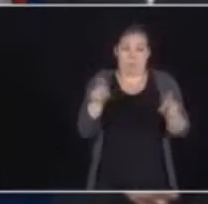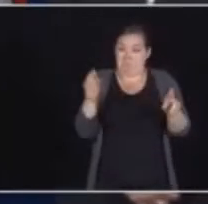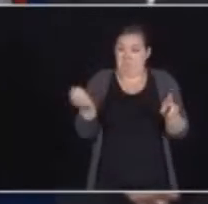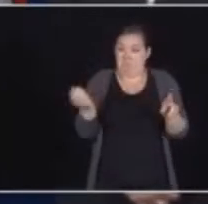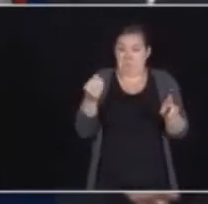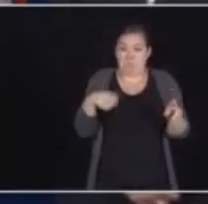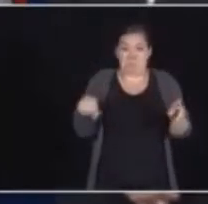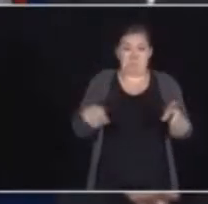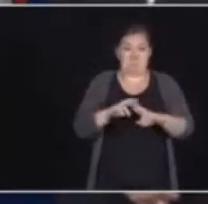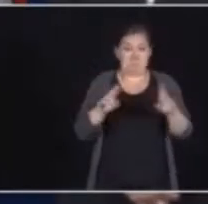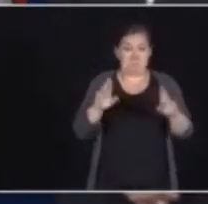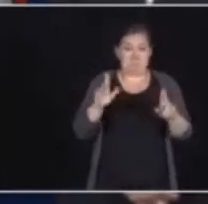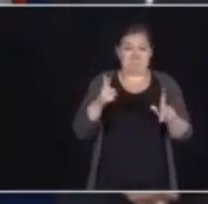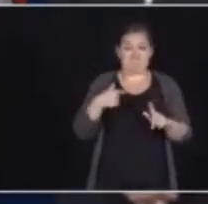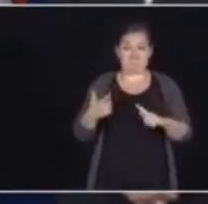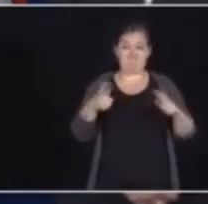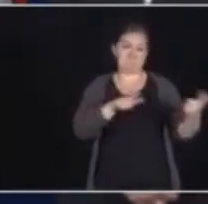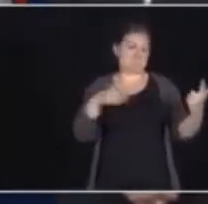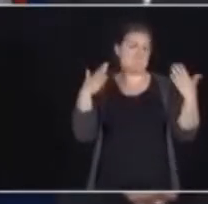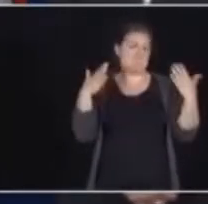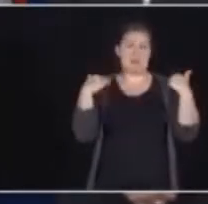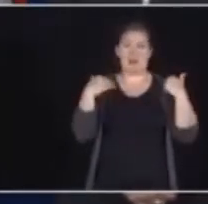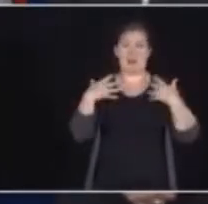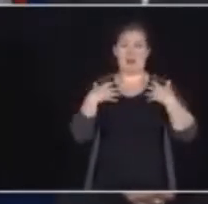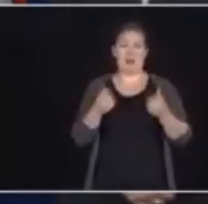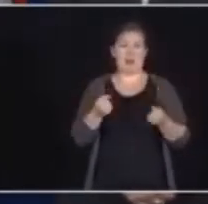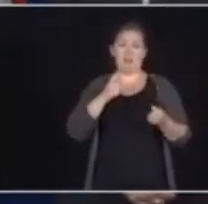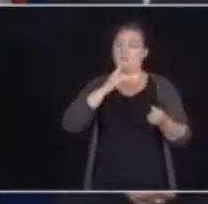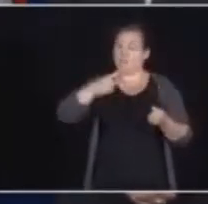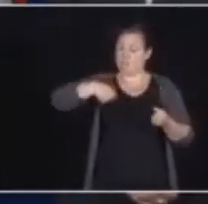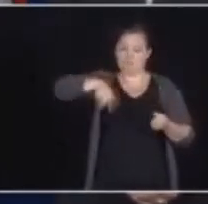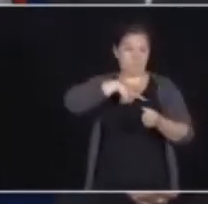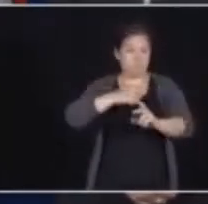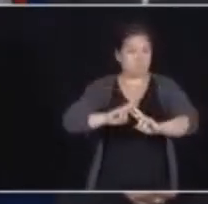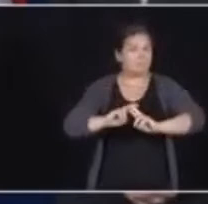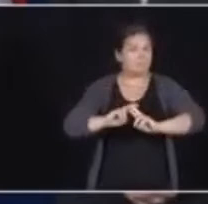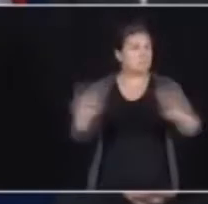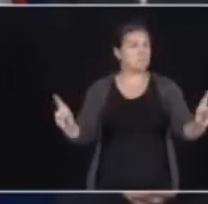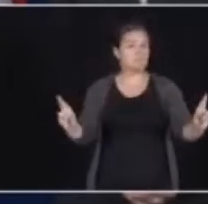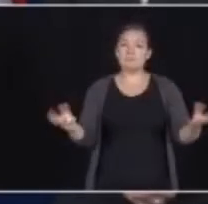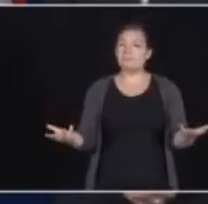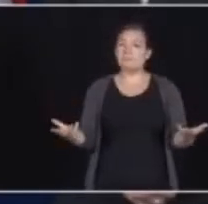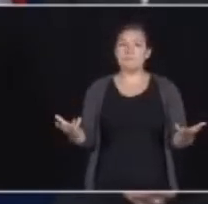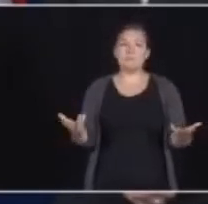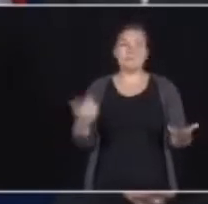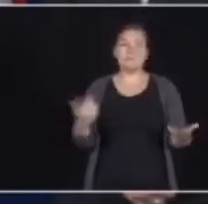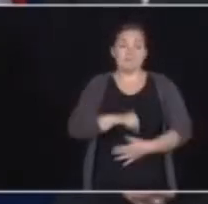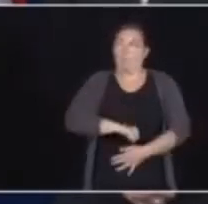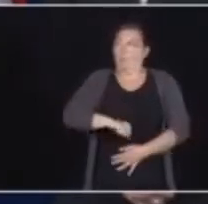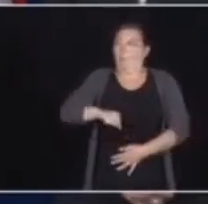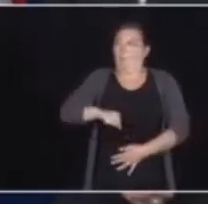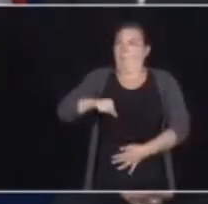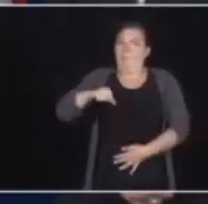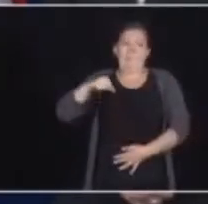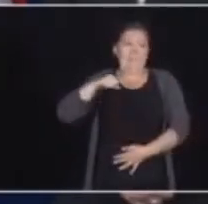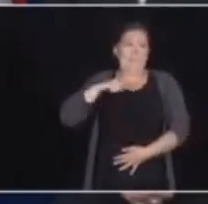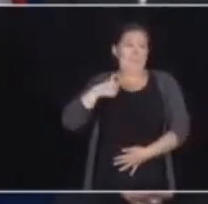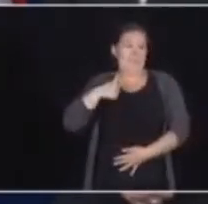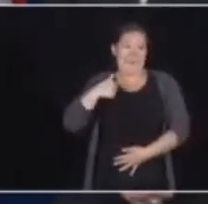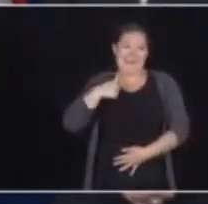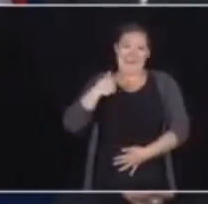the Minister of Health, but we're ready to go on this app. I'm proud that it came from Ontario. I'm proud